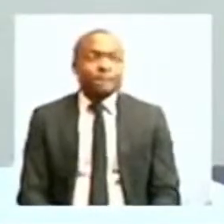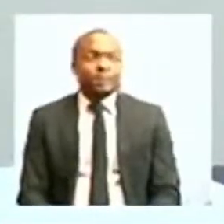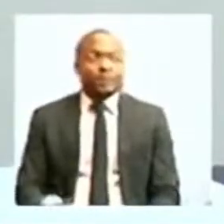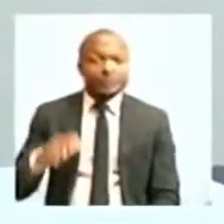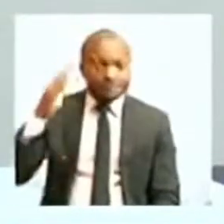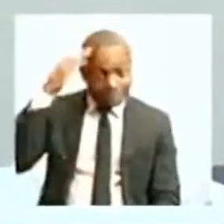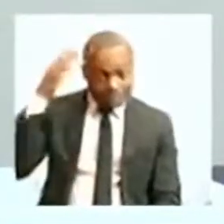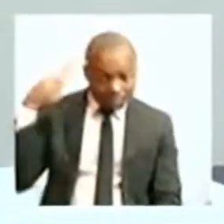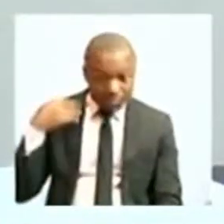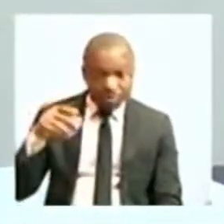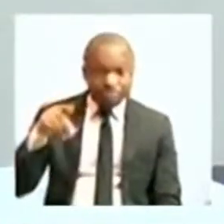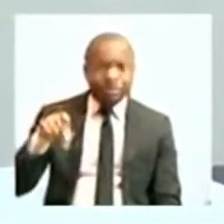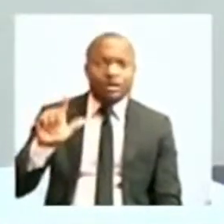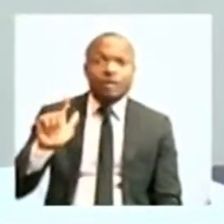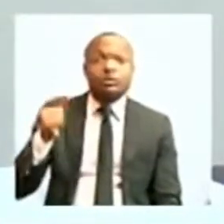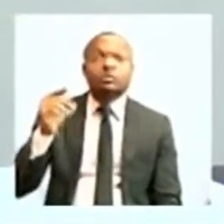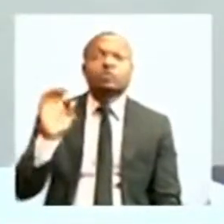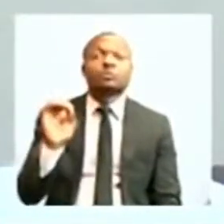office of the PRO.